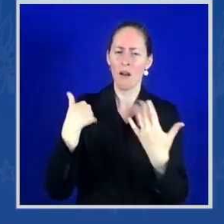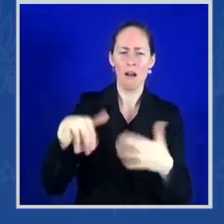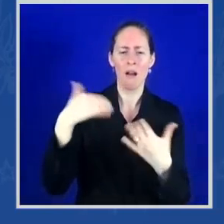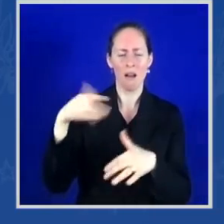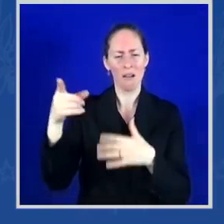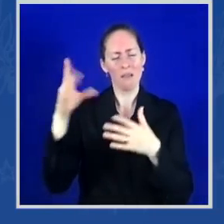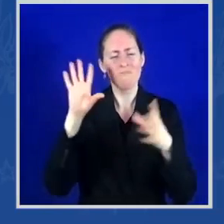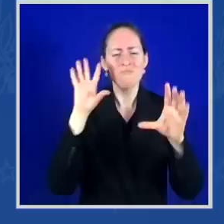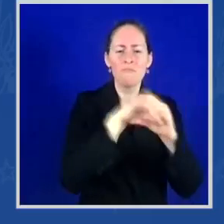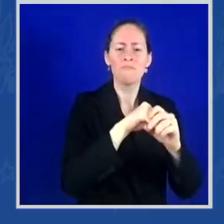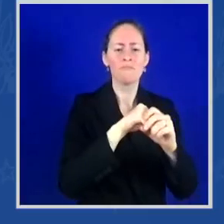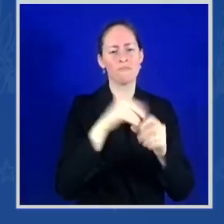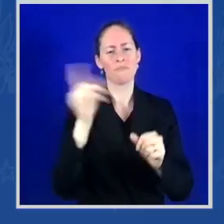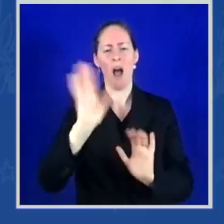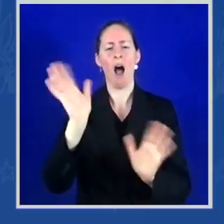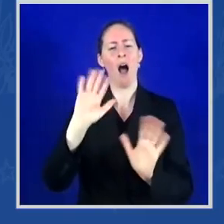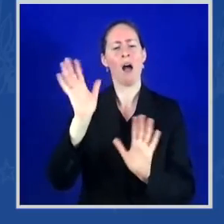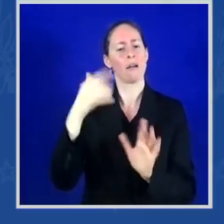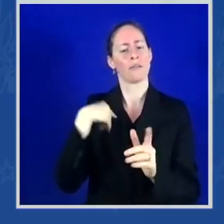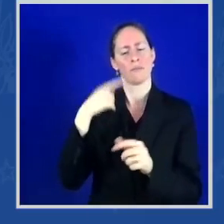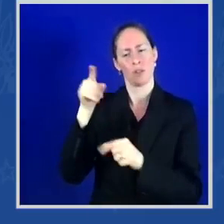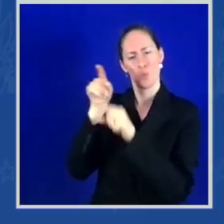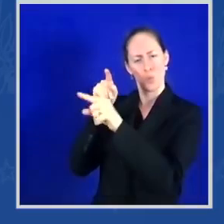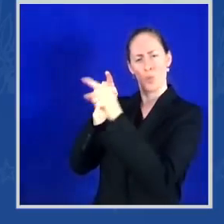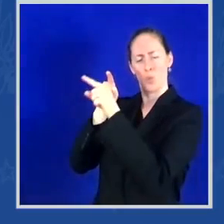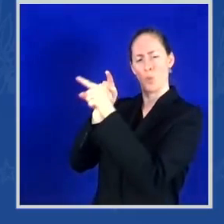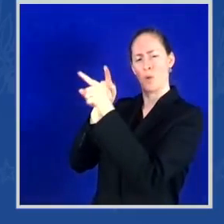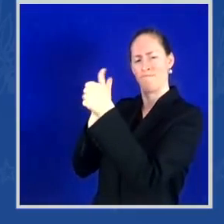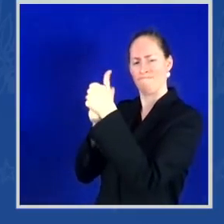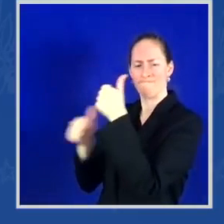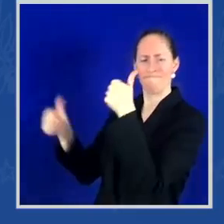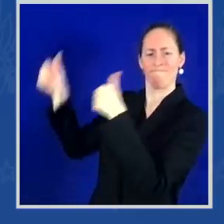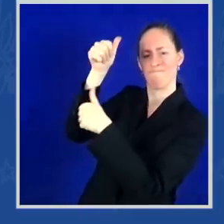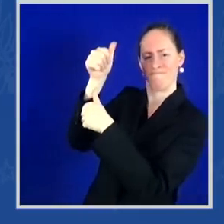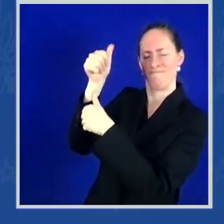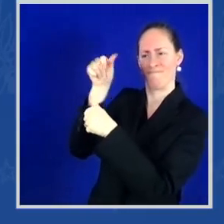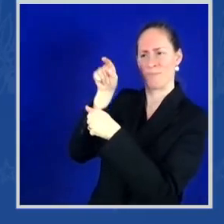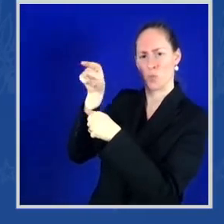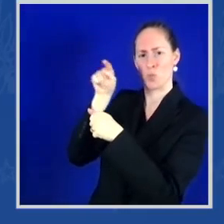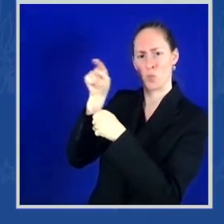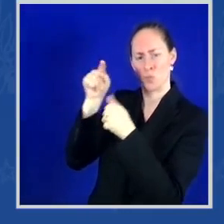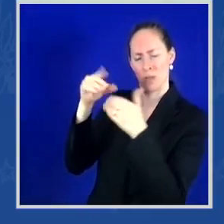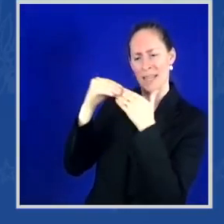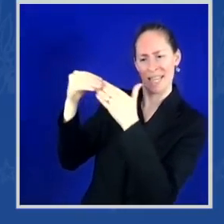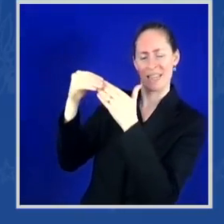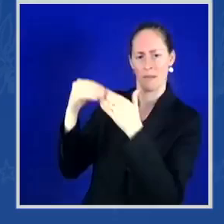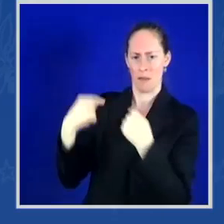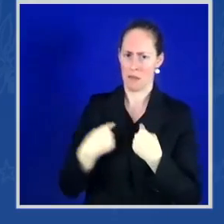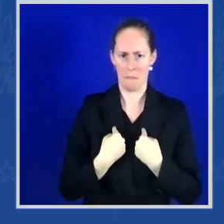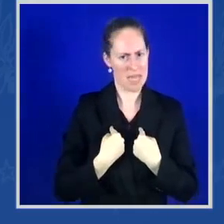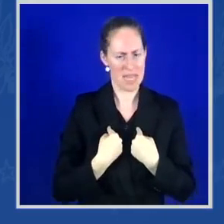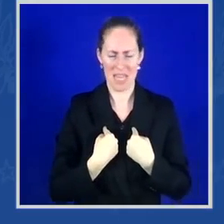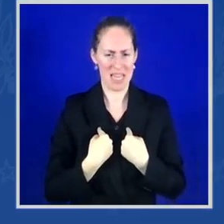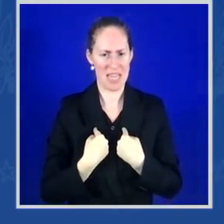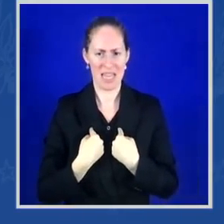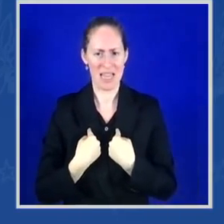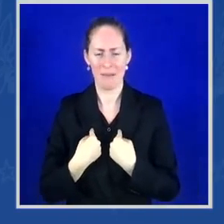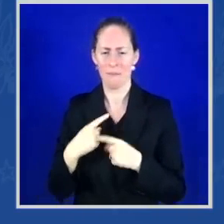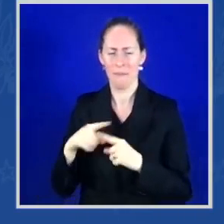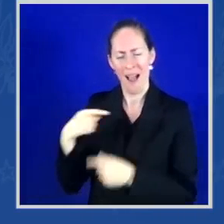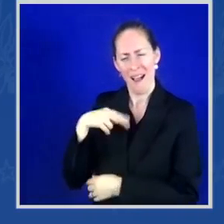that morning hearing Bo in my ear saying, "Not me, Dad. Today's not about